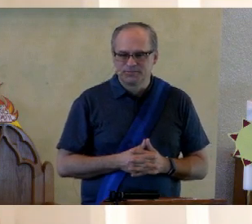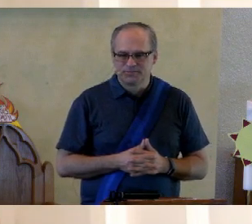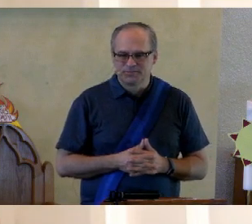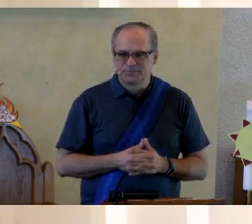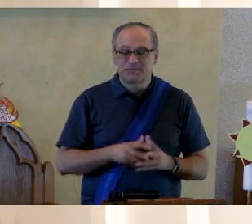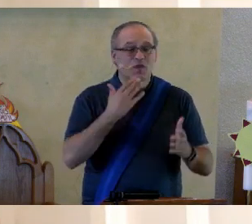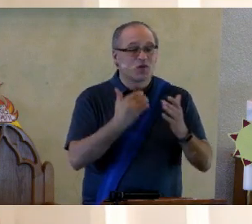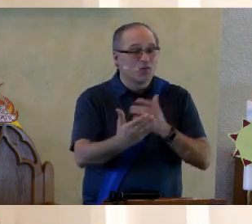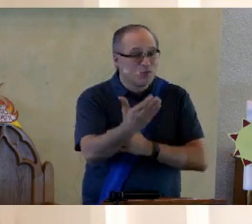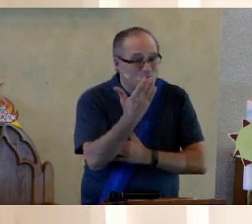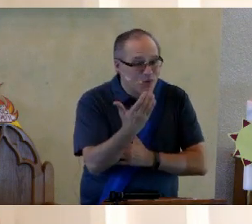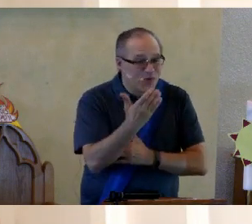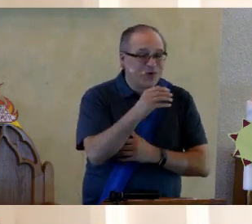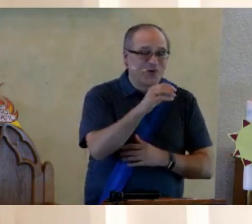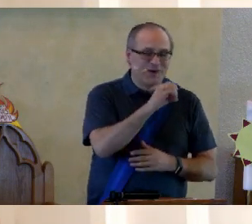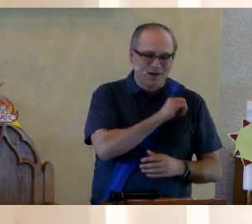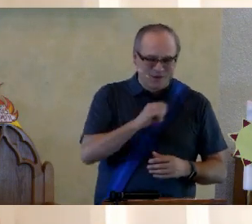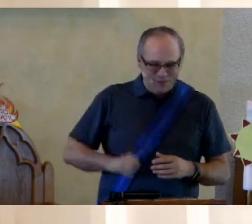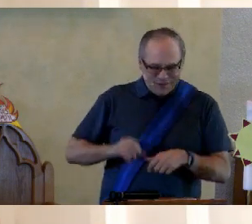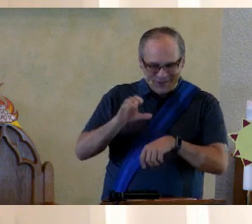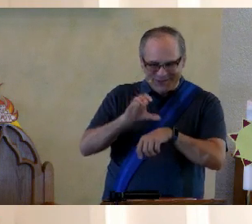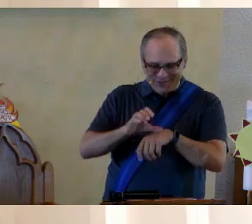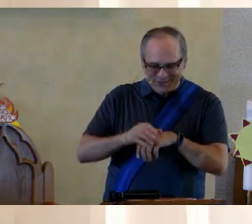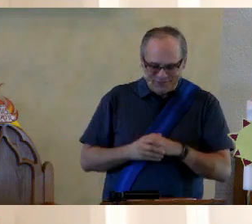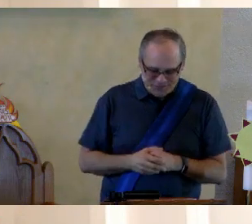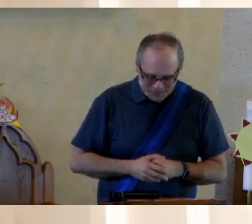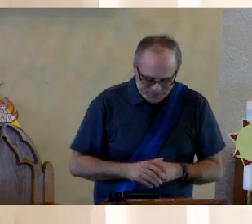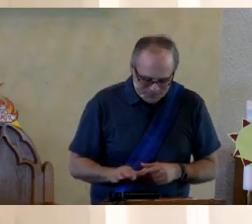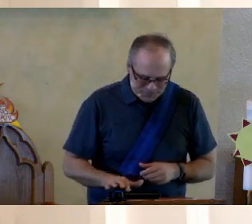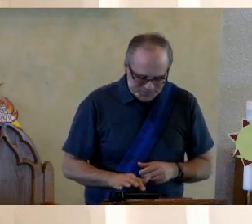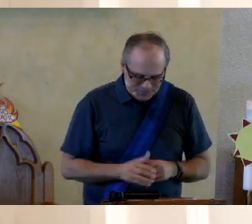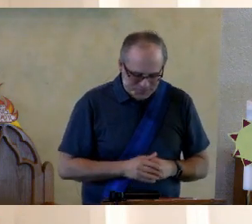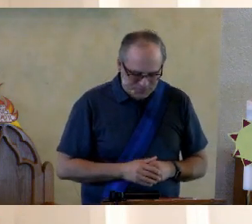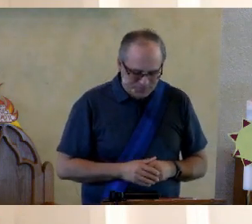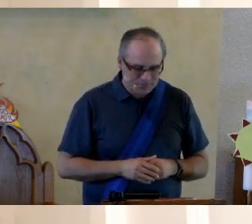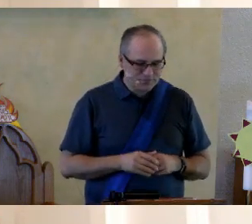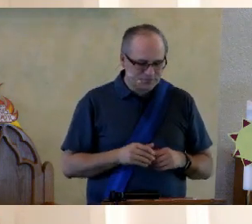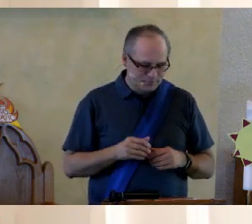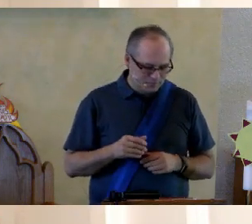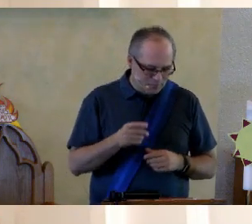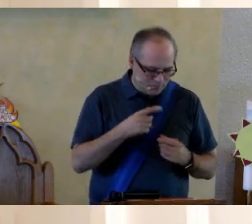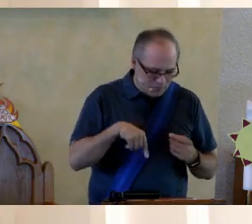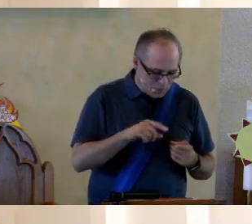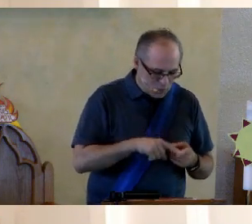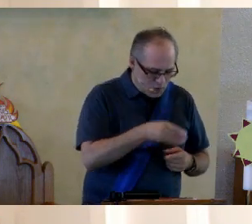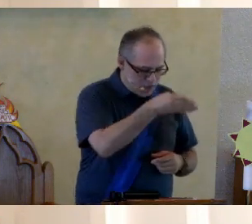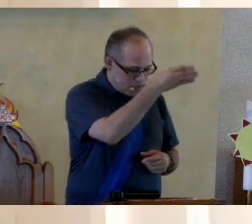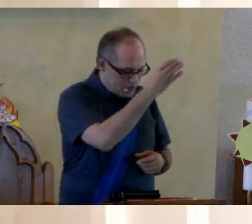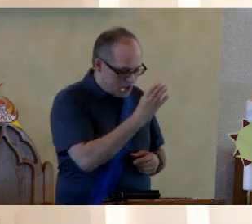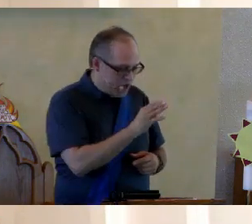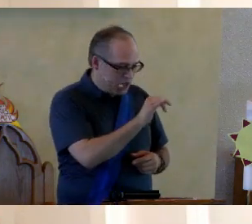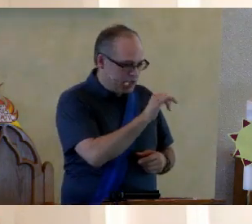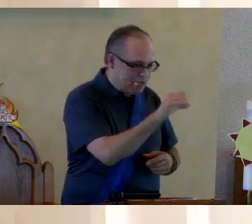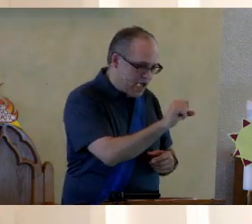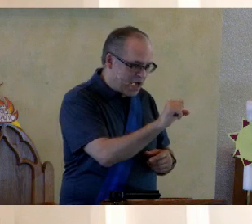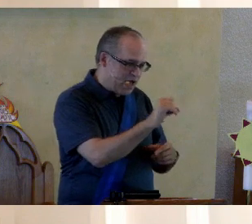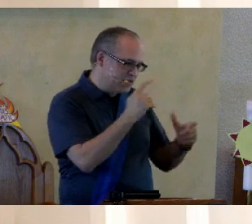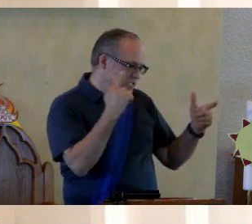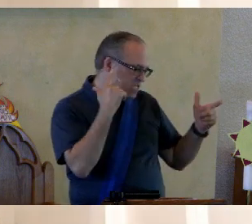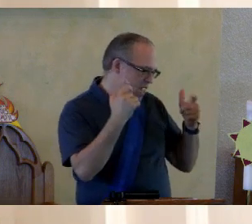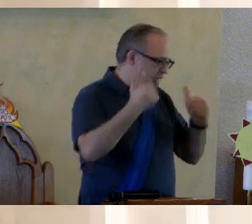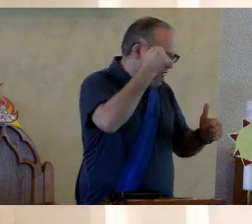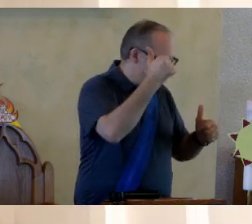Good morning, Emmanuel. The title of my sermon today is When God's Yes is Louder Than Our No. and it